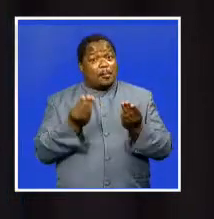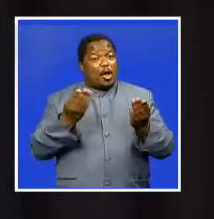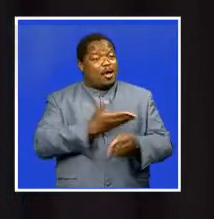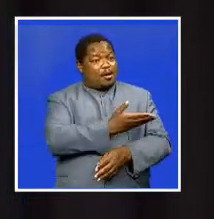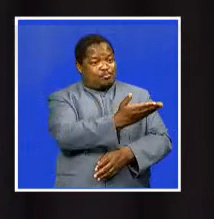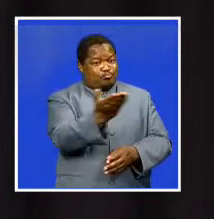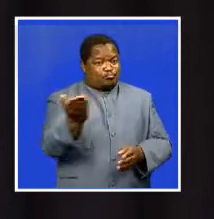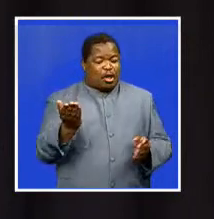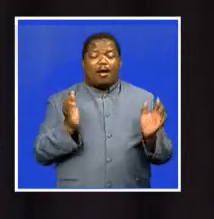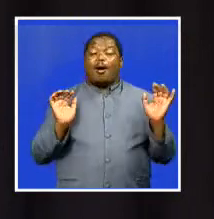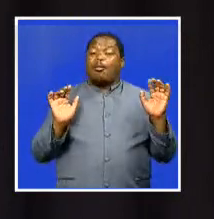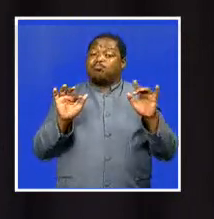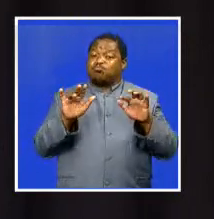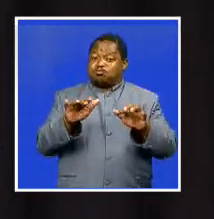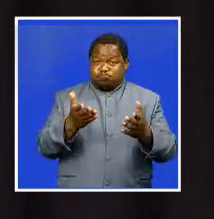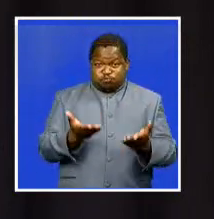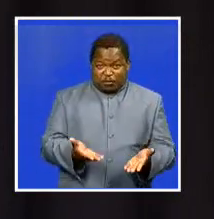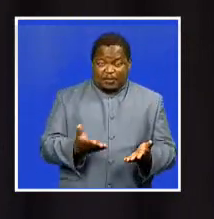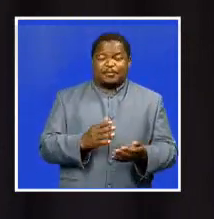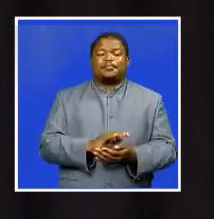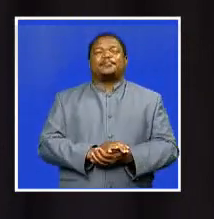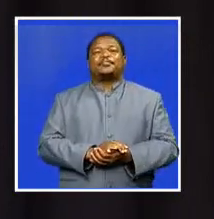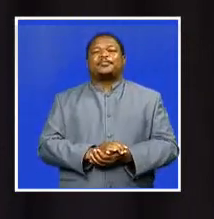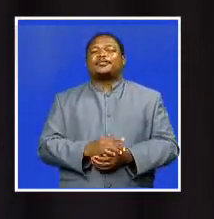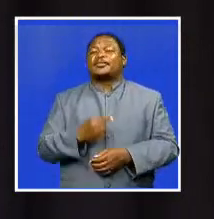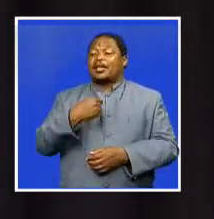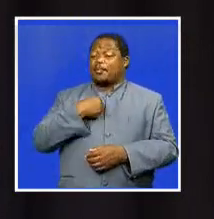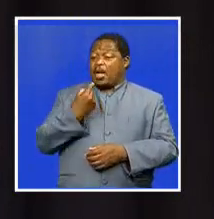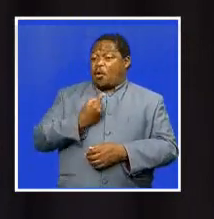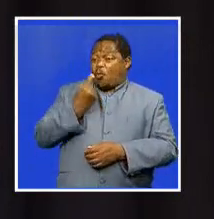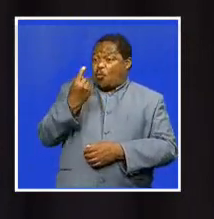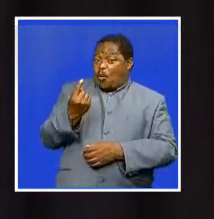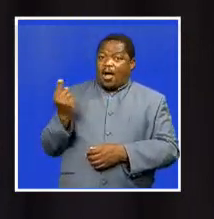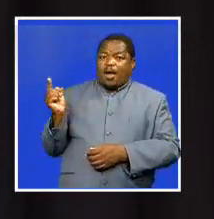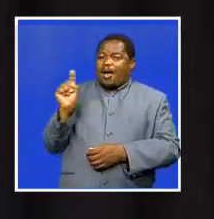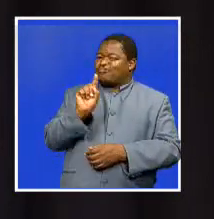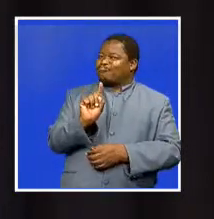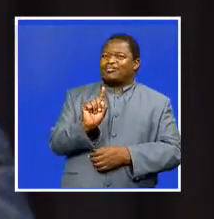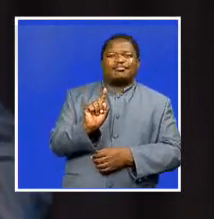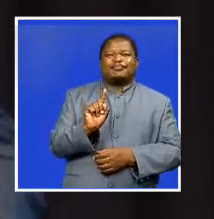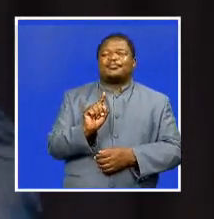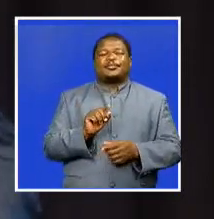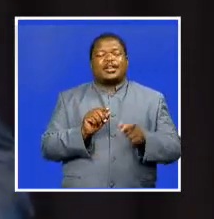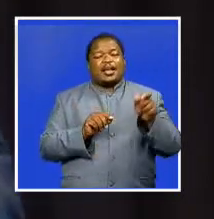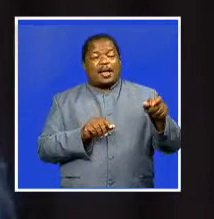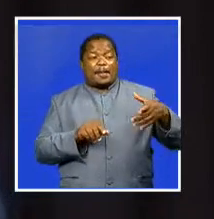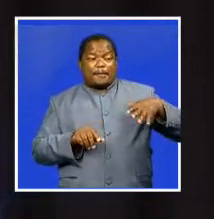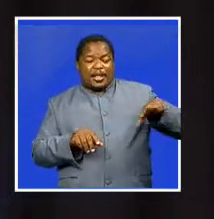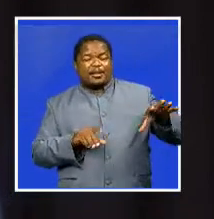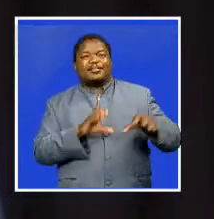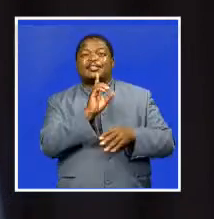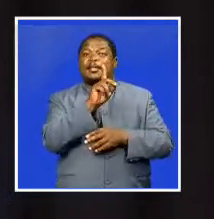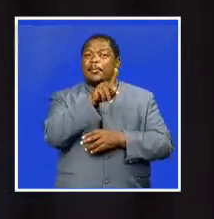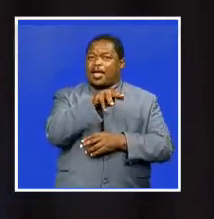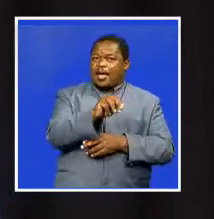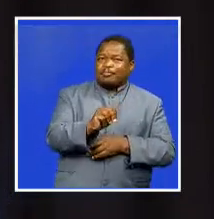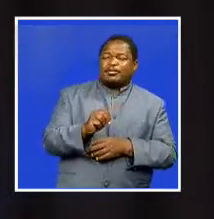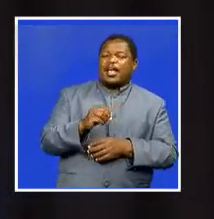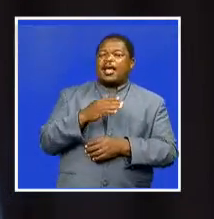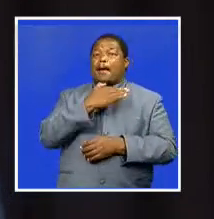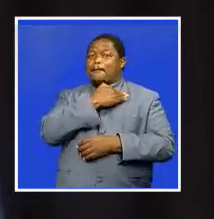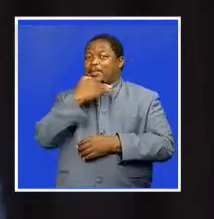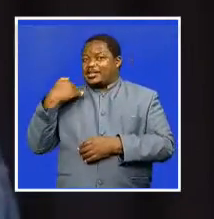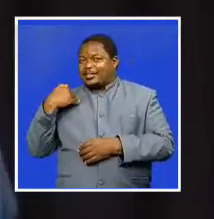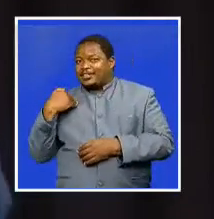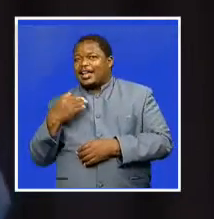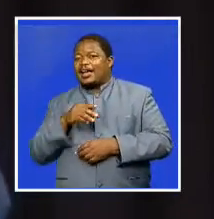nemhlonishwa DPM netindvuna nama officials bekunene ngithi nje ngingangeni kule